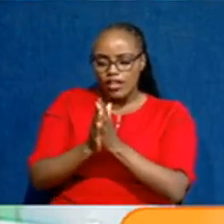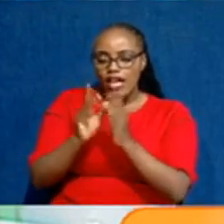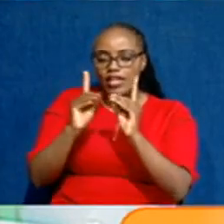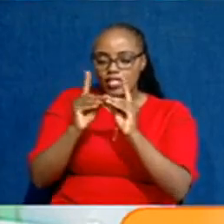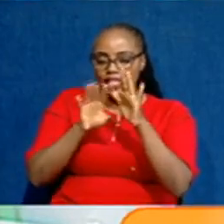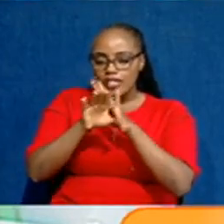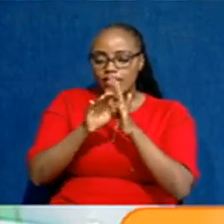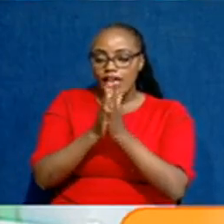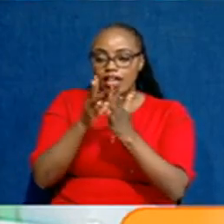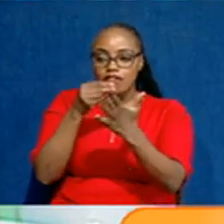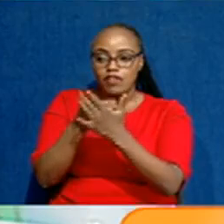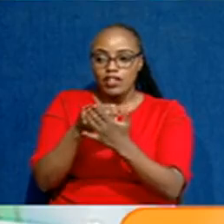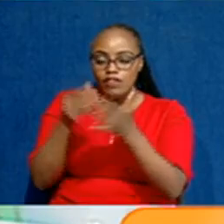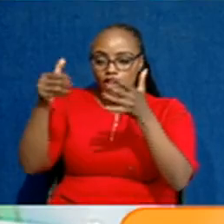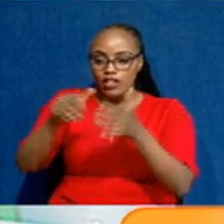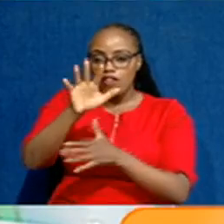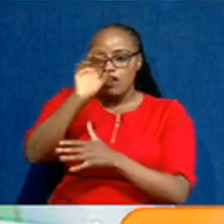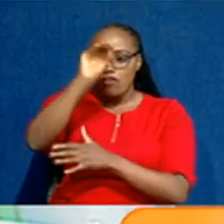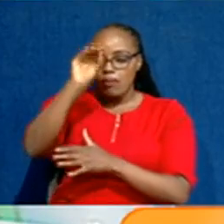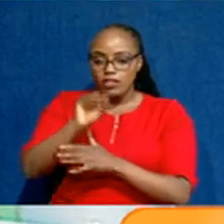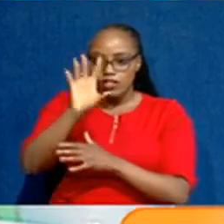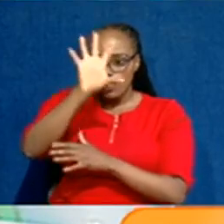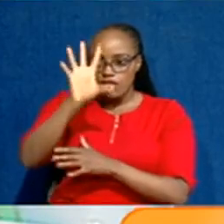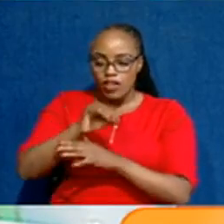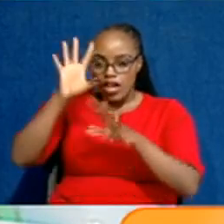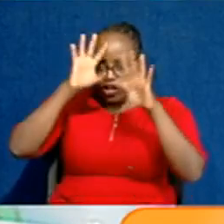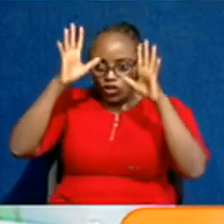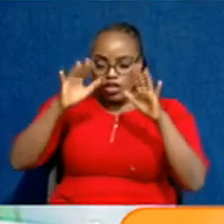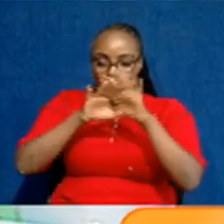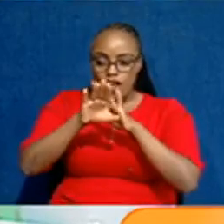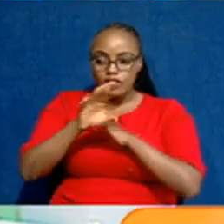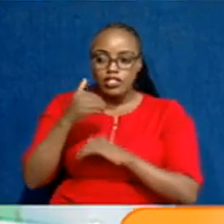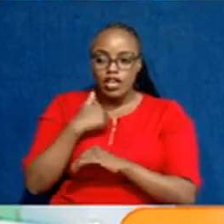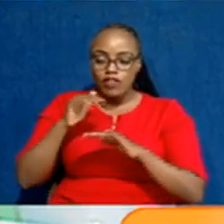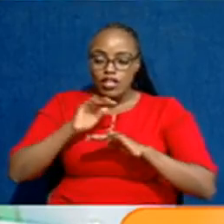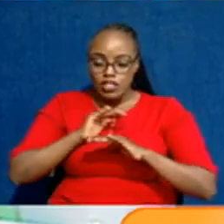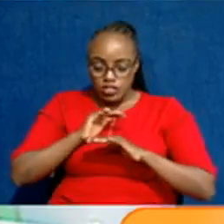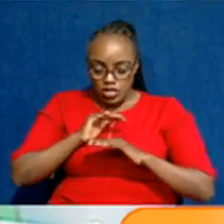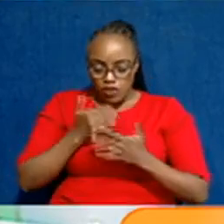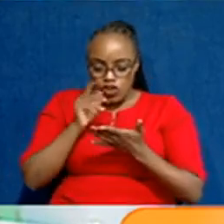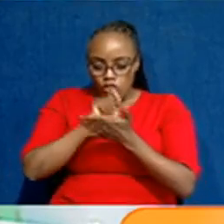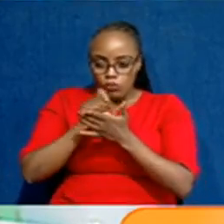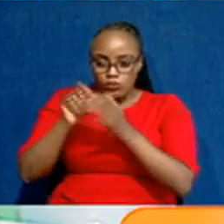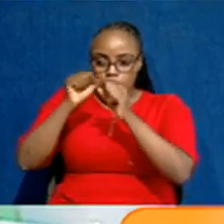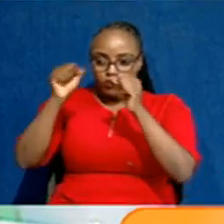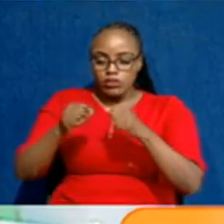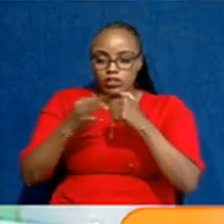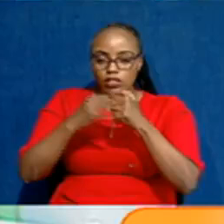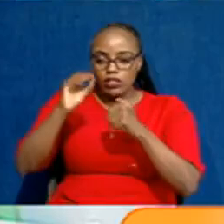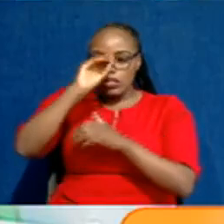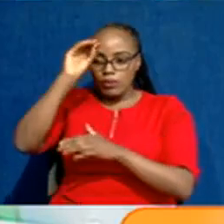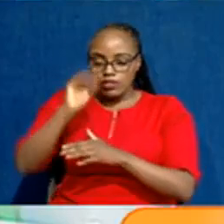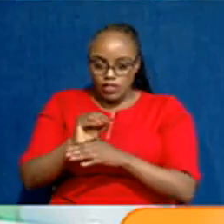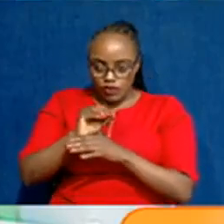and financing. Currently, only 5% of African innovators have access to adequate computing systems, and over 80% of